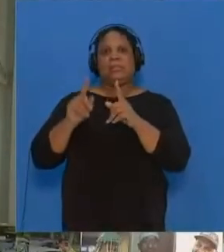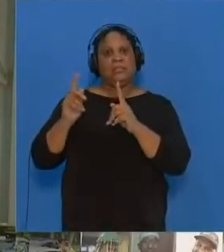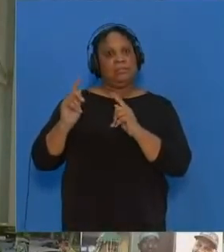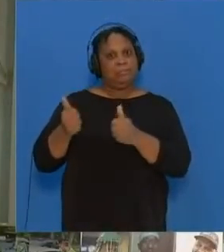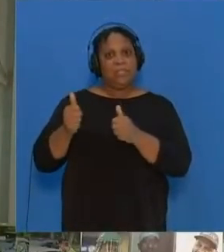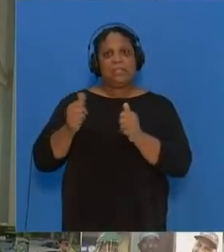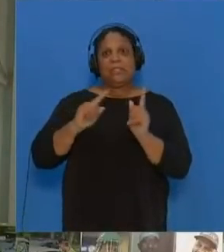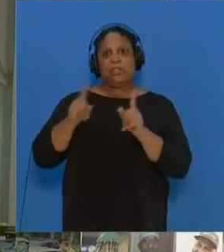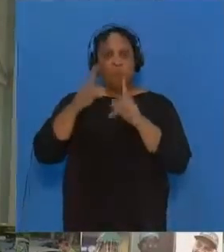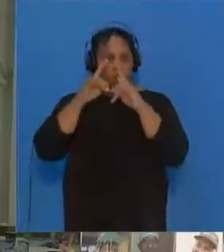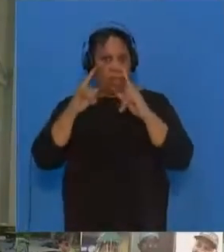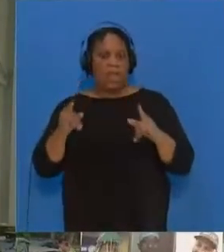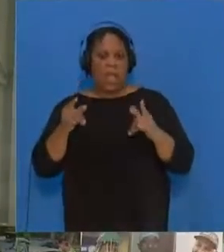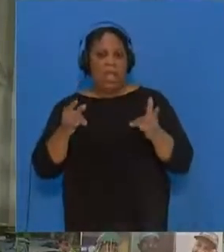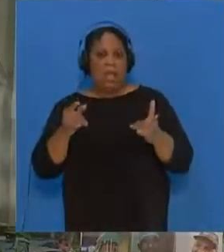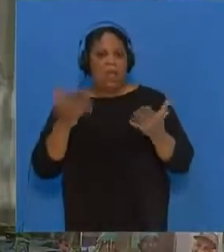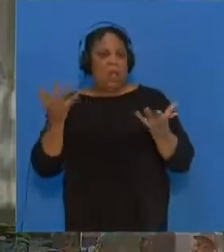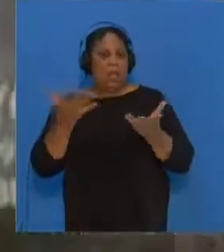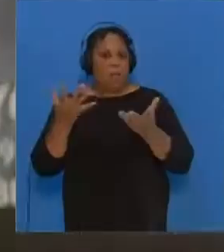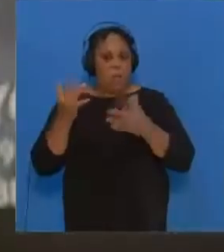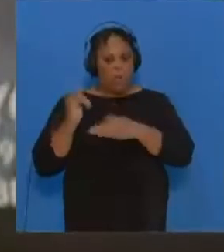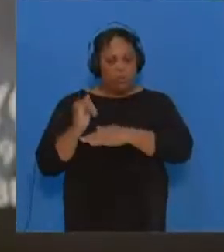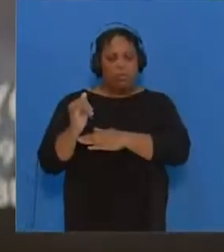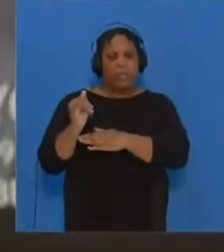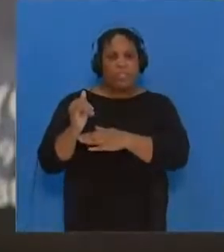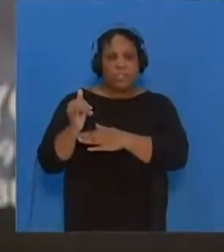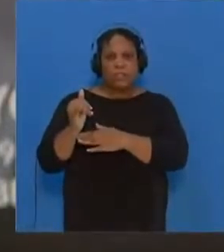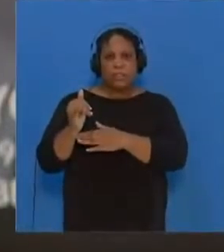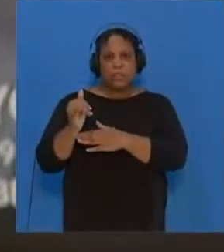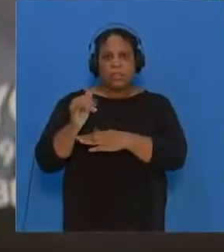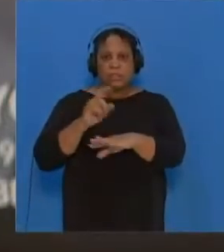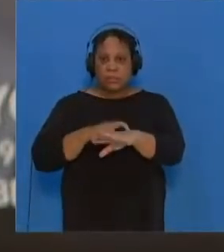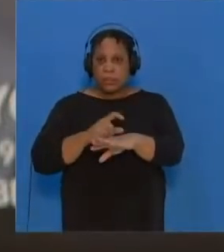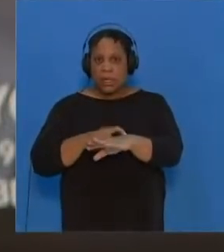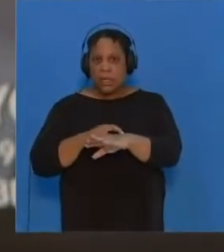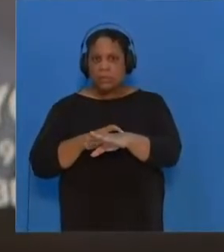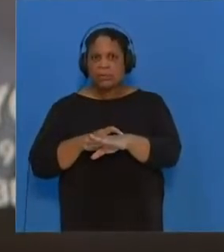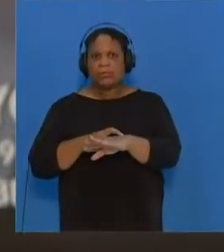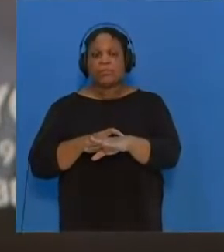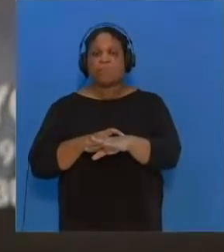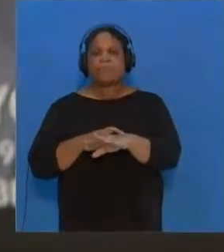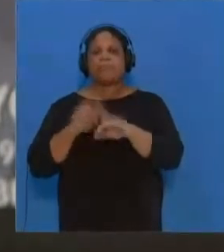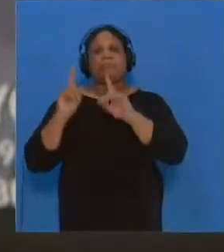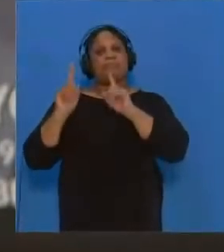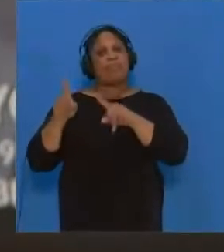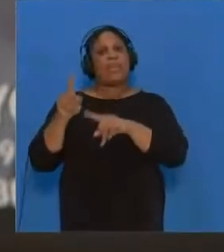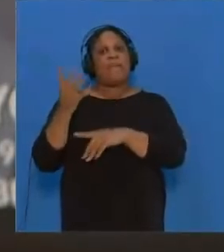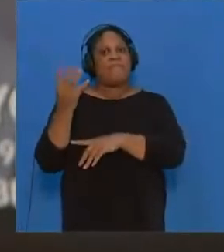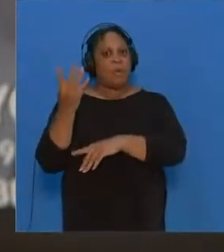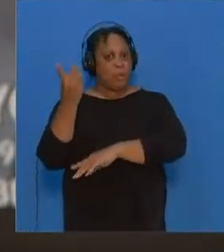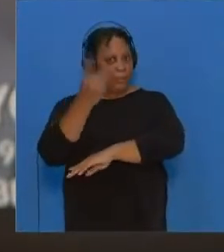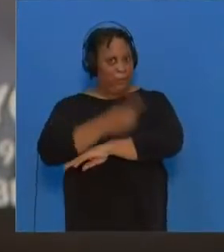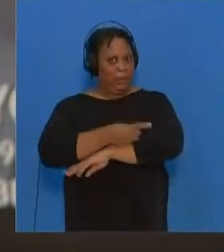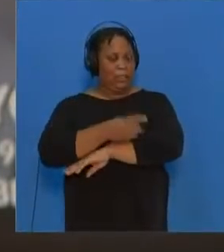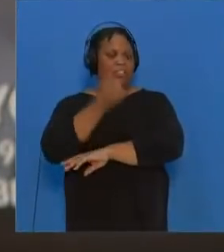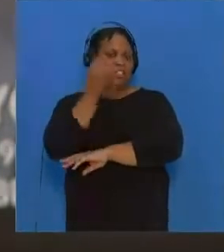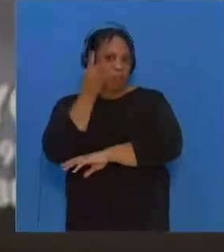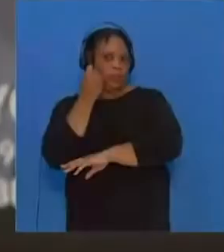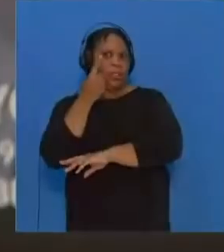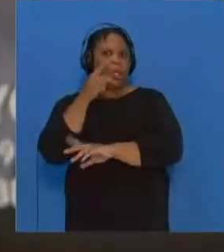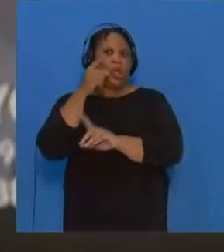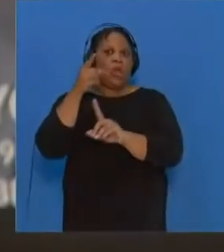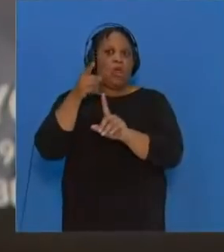go into a camp. I was just curious of what duration that quarantine period would be. It is 14 days. Just to be clear, the